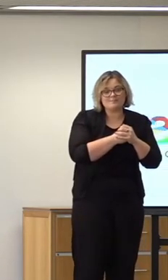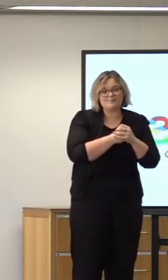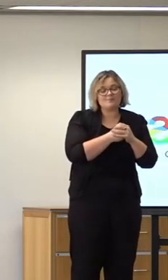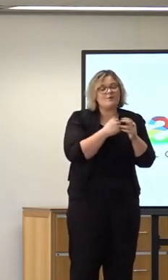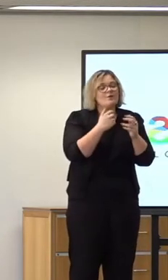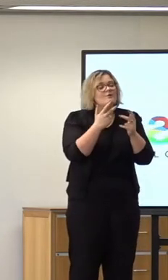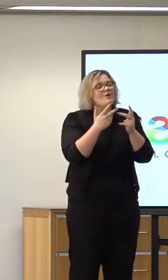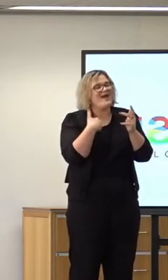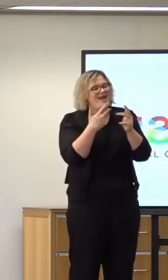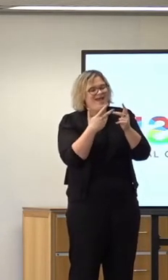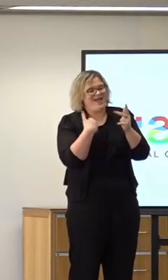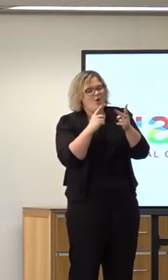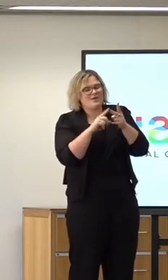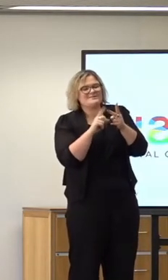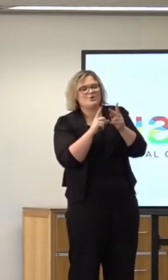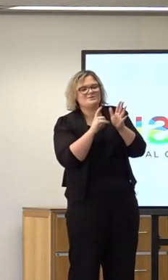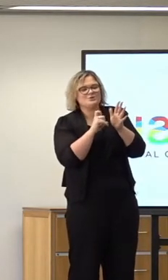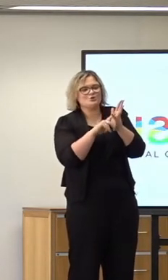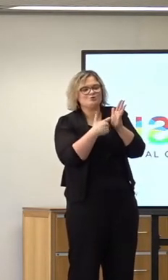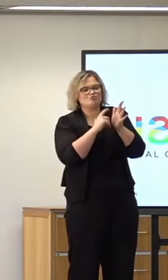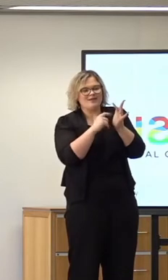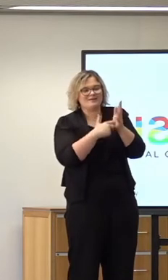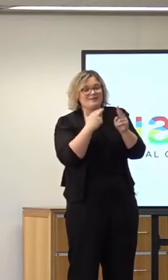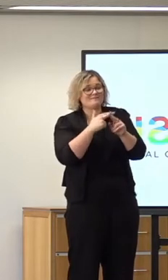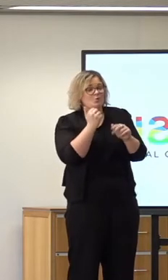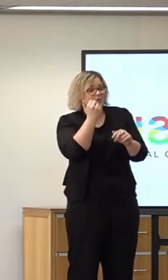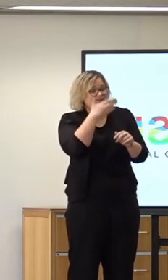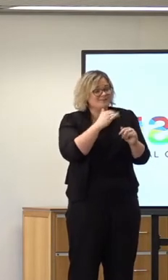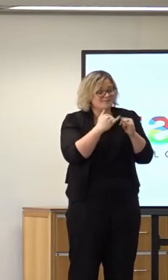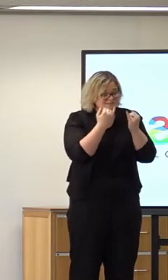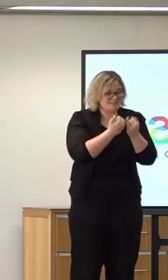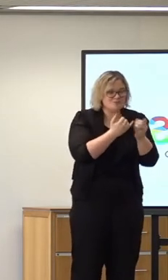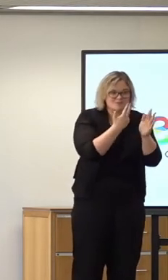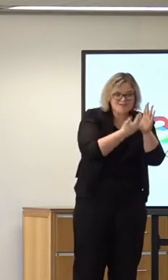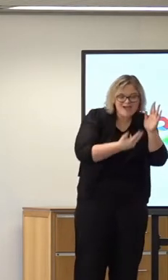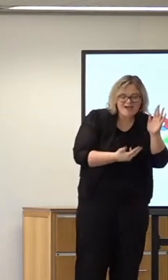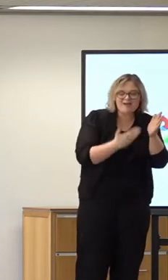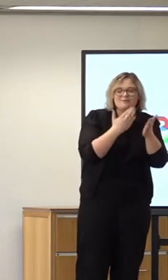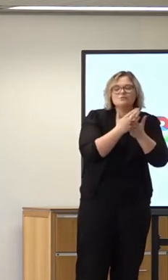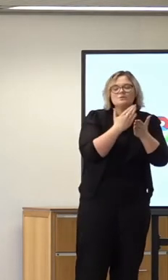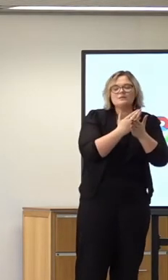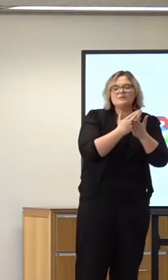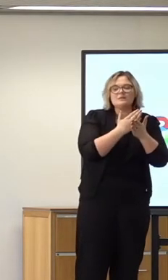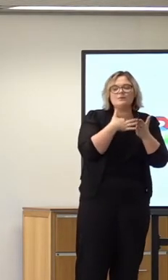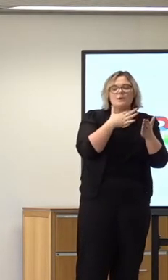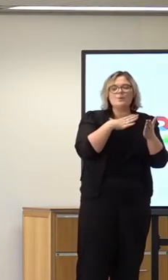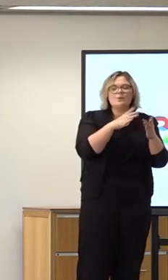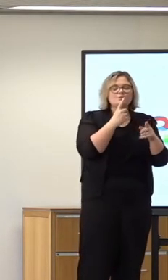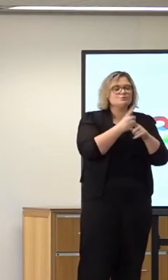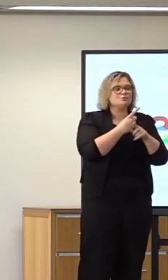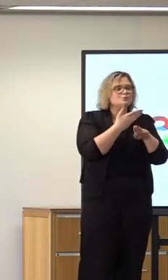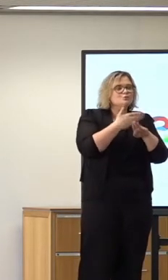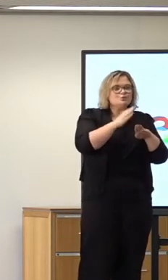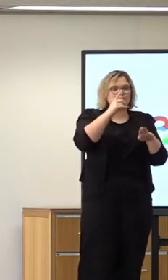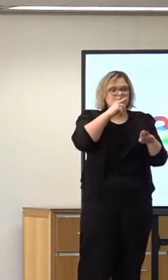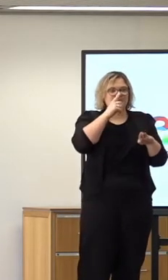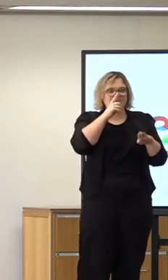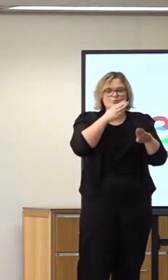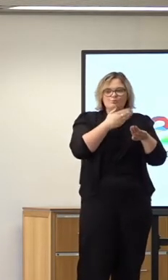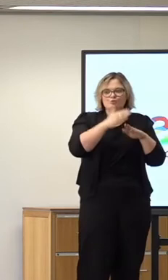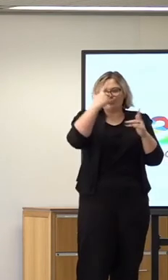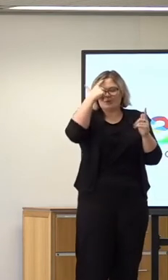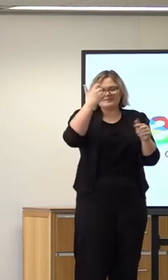curator of Indigenous art as well to work alongside her as a first step to bring in newer, different voices, I guess, into that space as